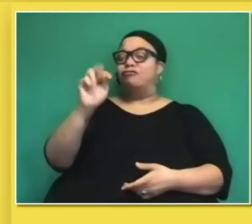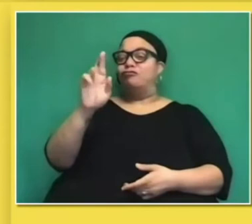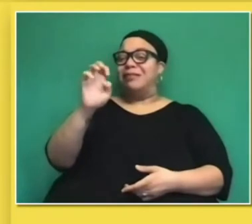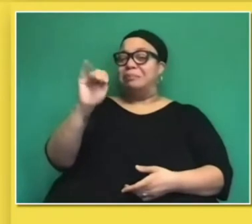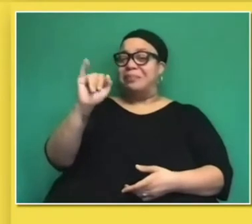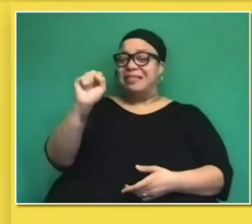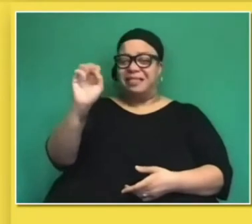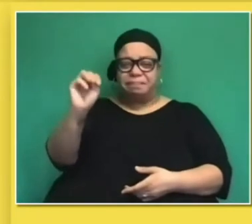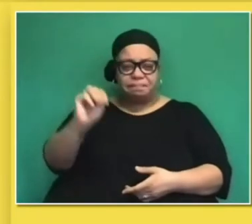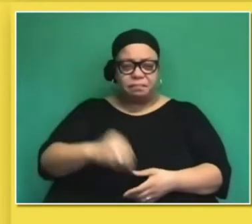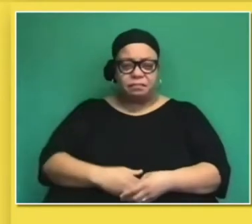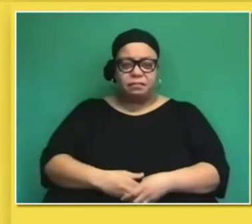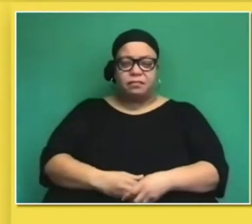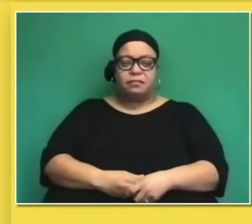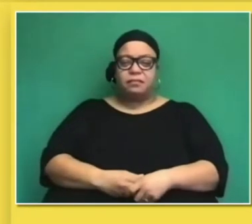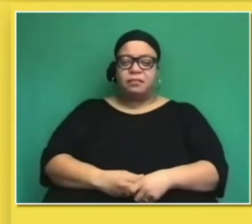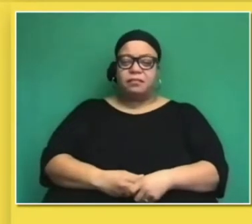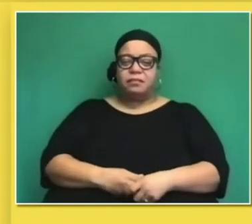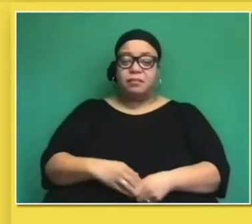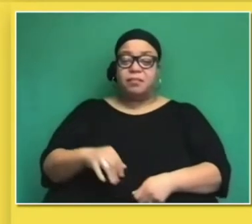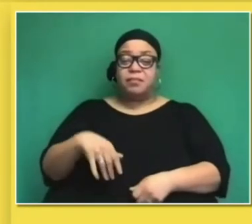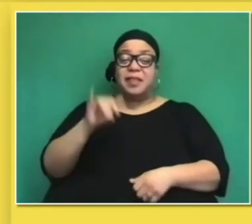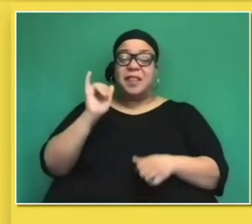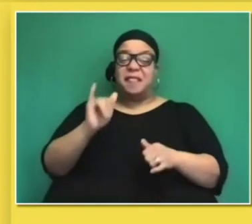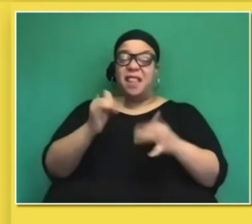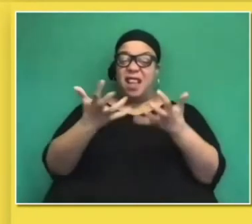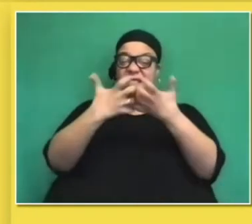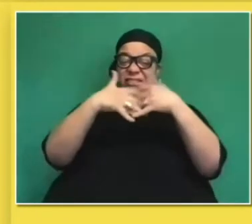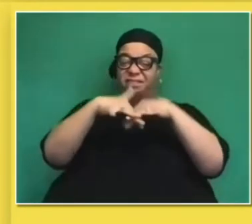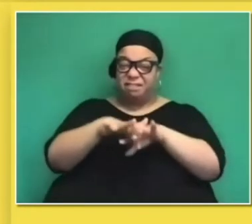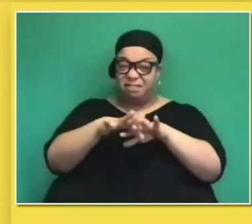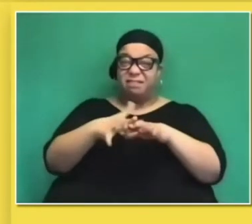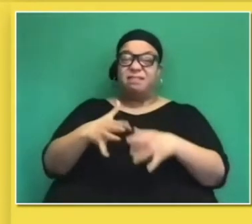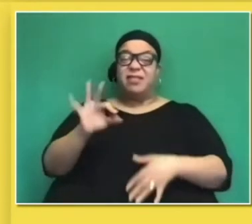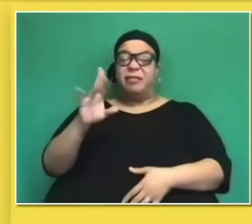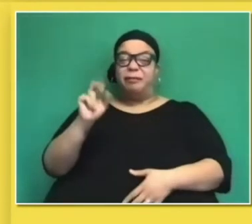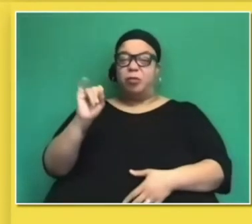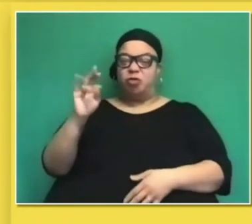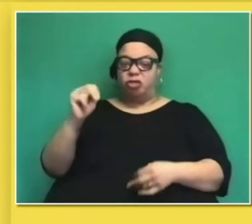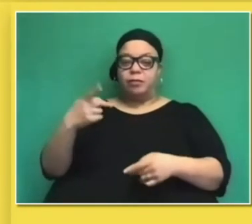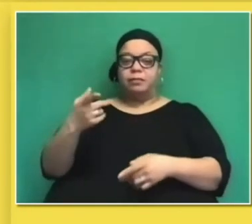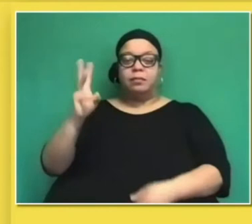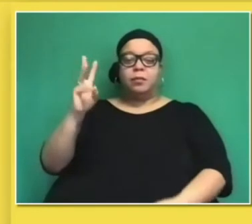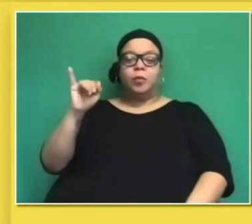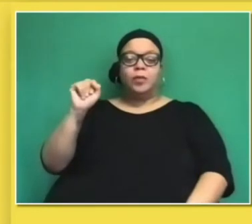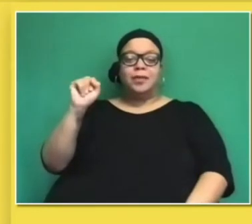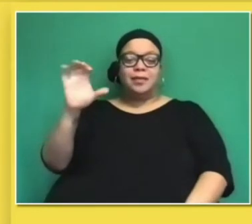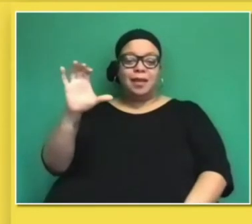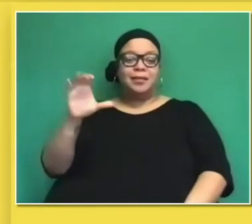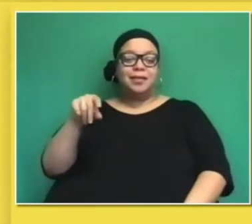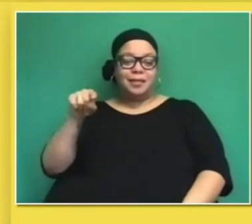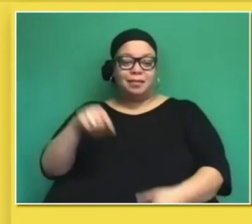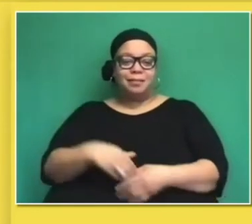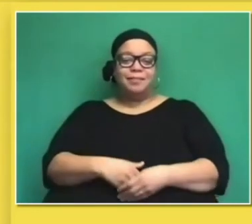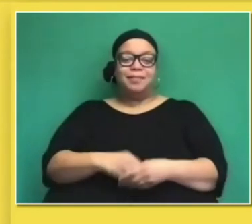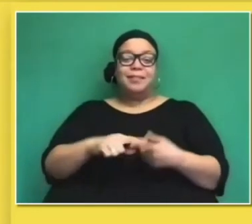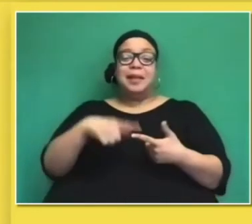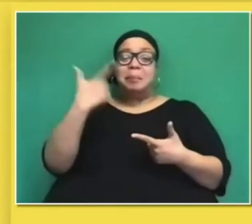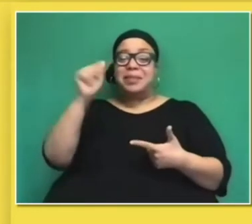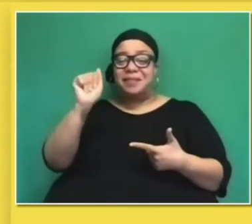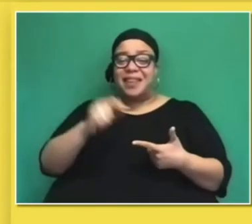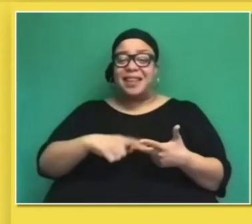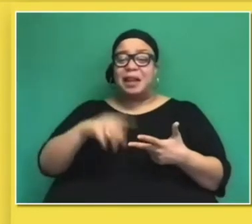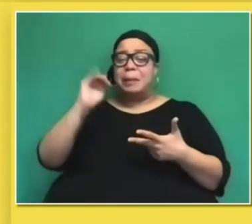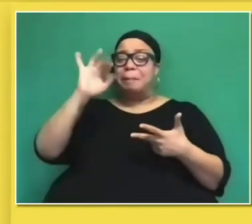to Pennsylvania to Michigan, North Carolina, and Georgia have demonstrated their power